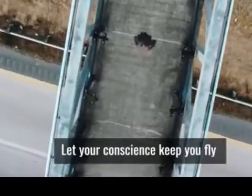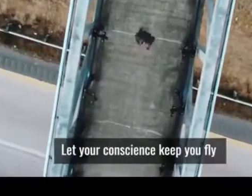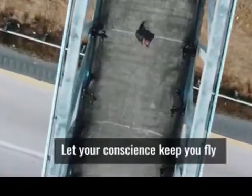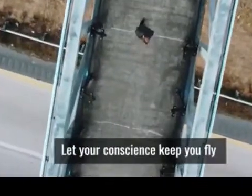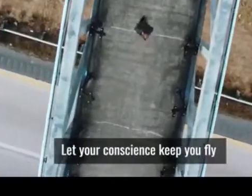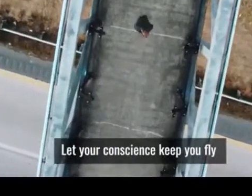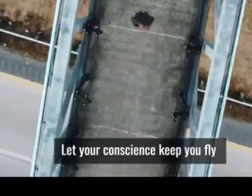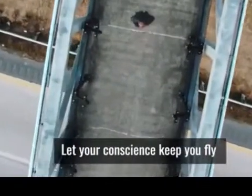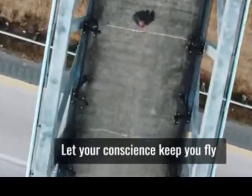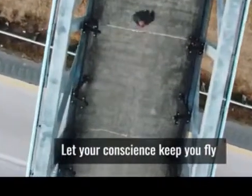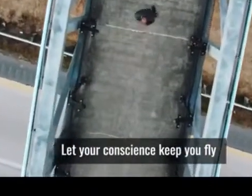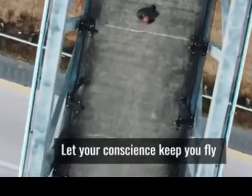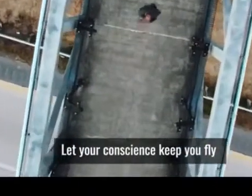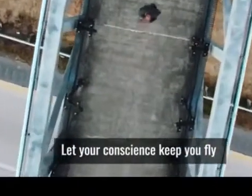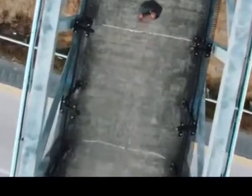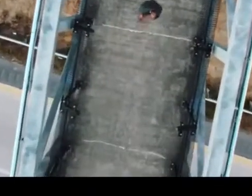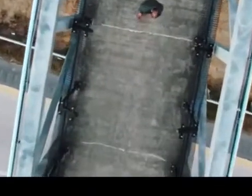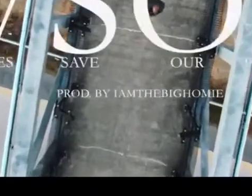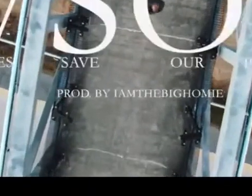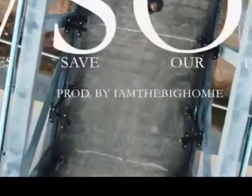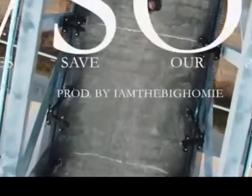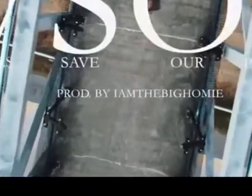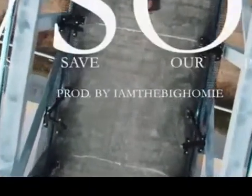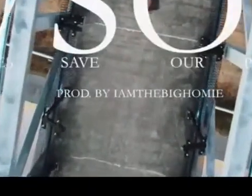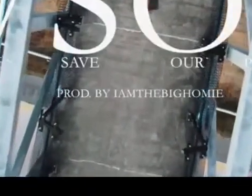Let your conscience keep you fly.